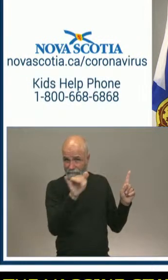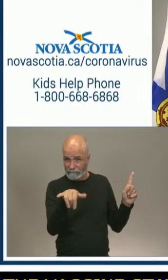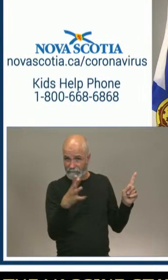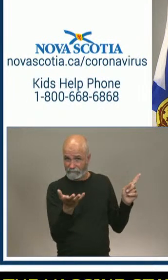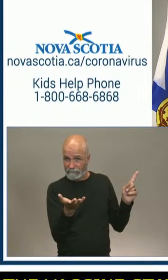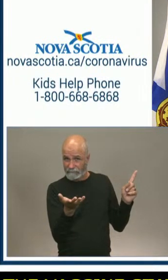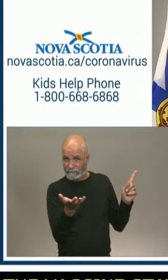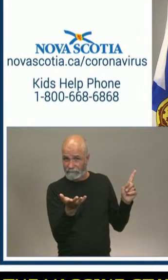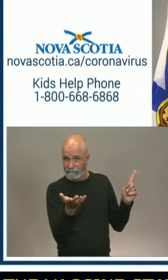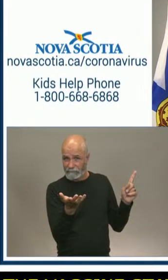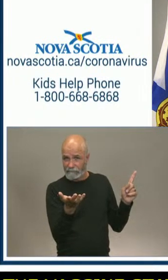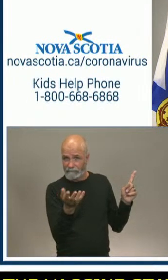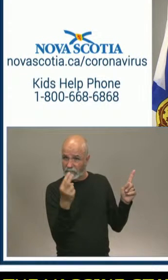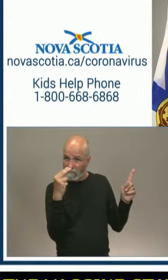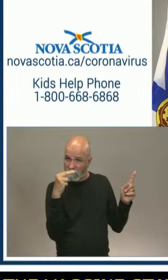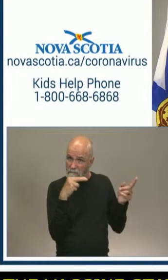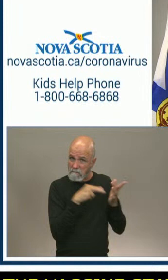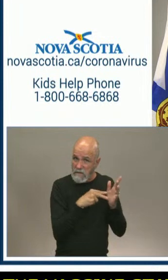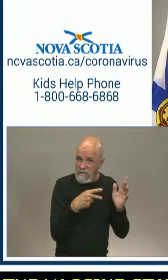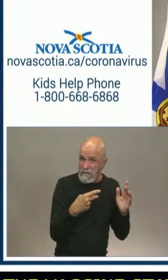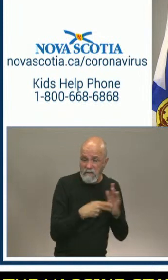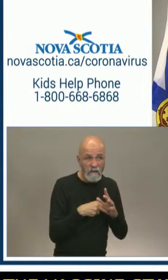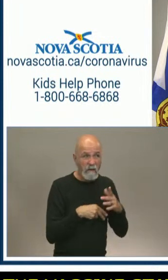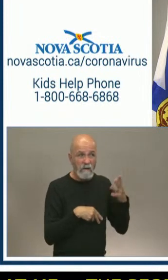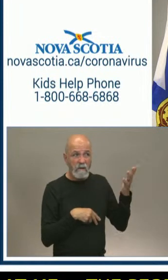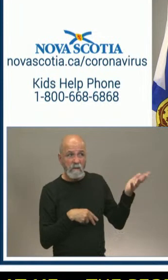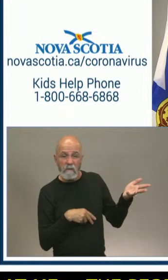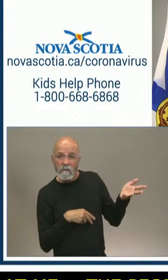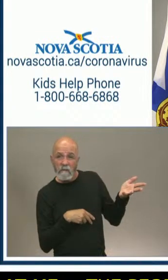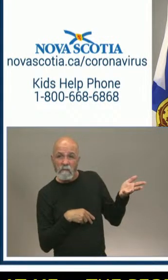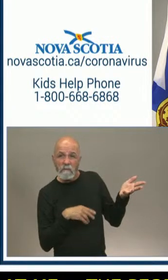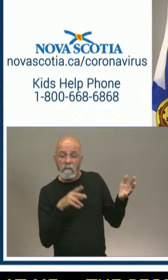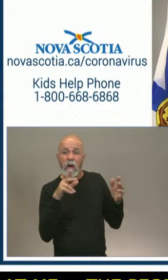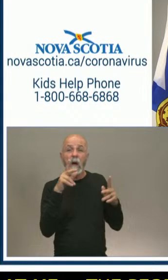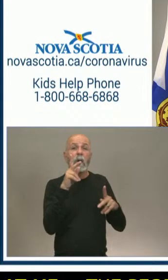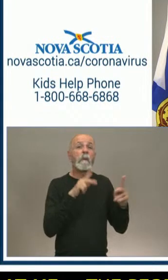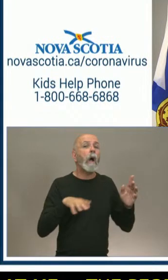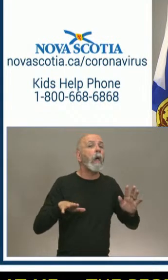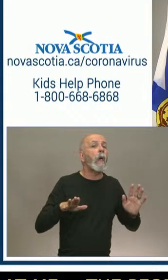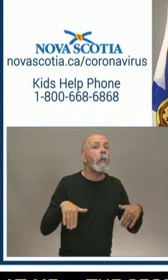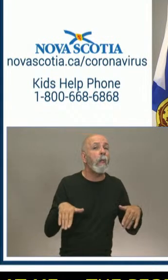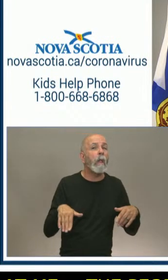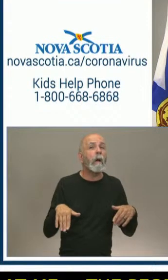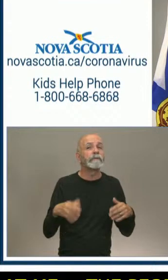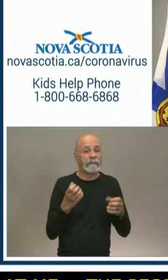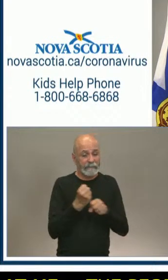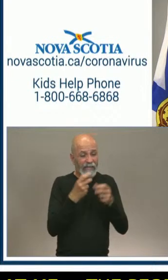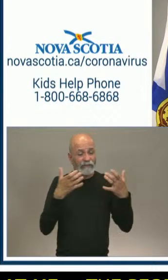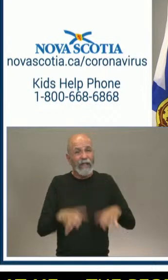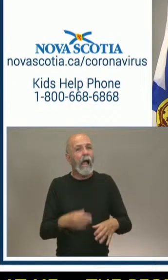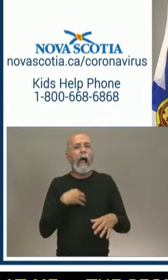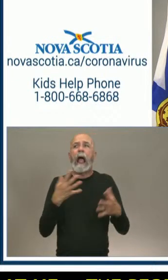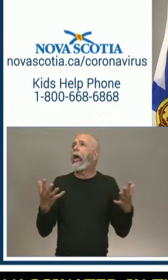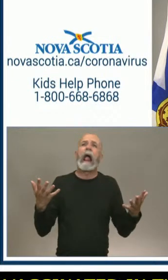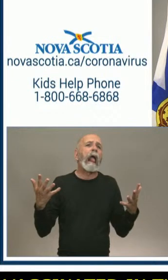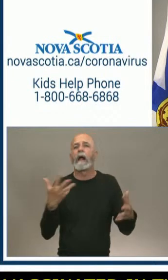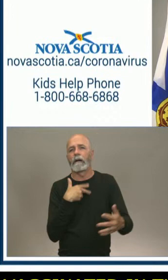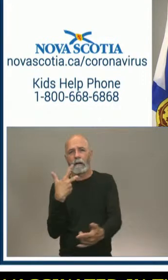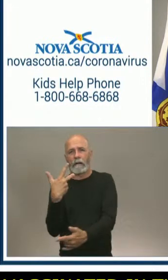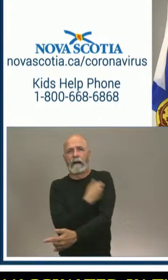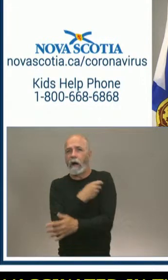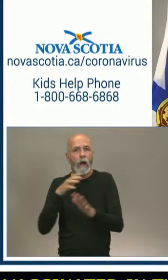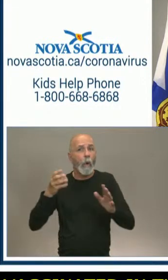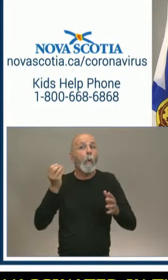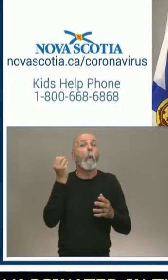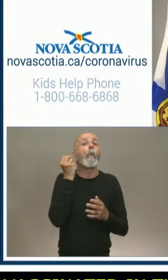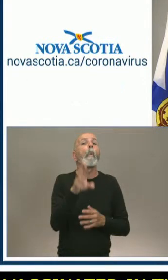just a matter of timing in terms of these people didn't have a chance to get their shots, or are we talking about people for some reason who didn't